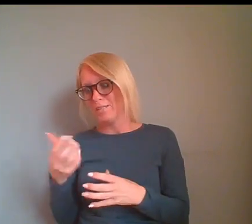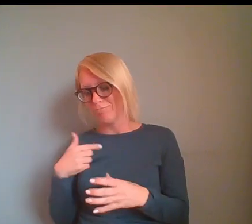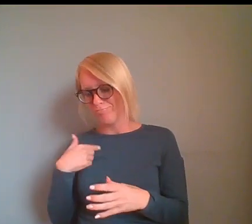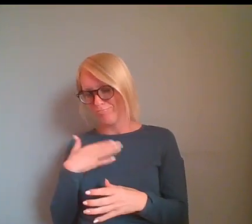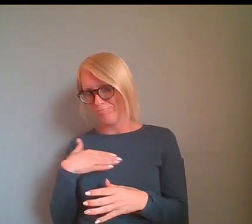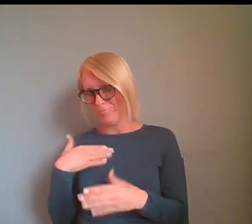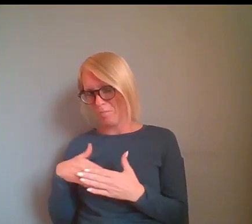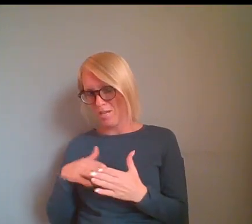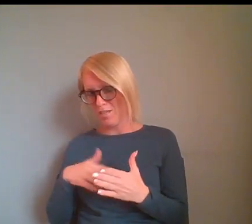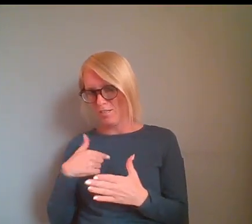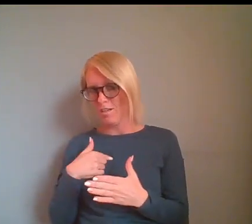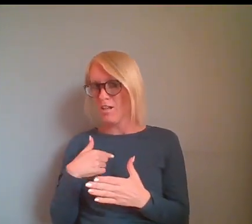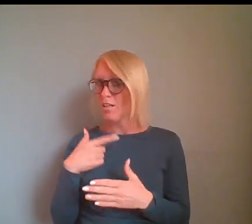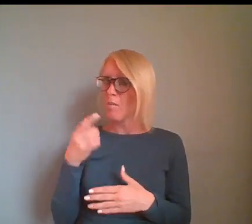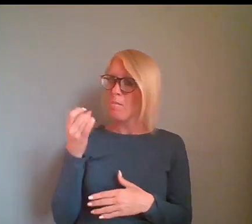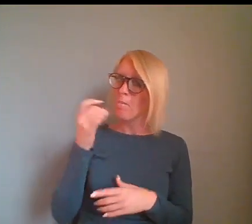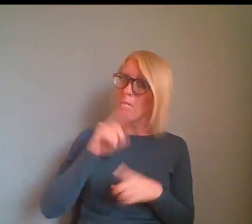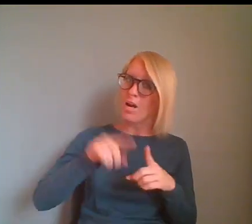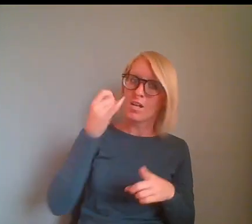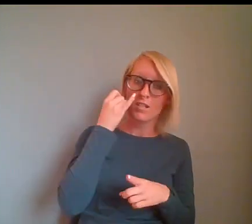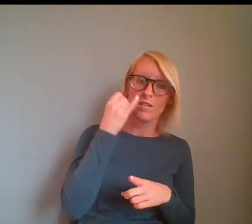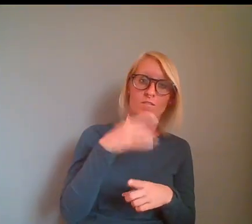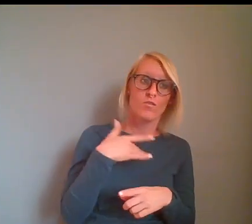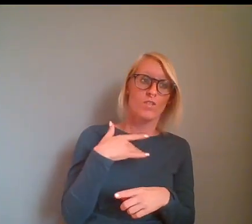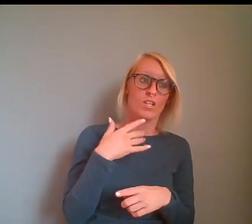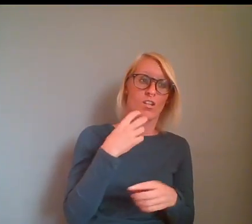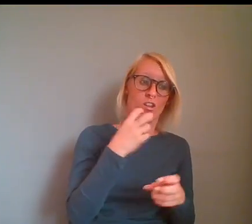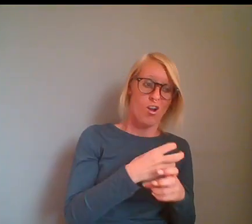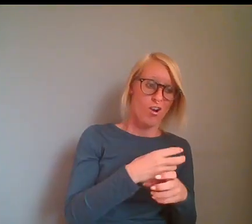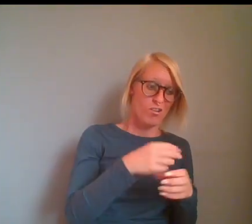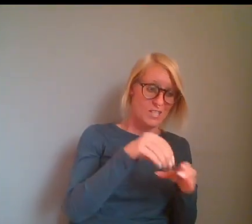But if you feel like that's hard, you could probably work that out, but...